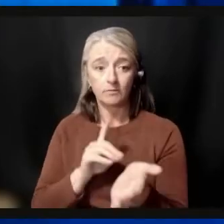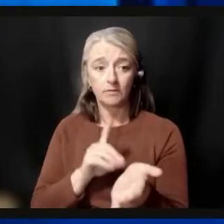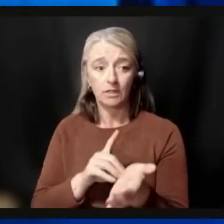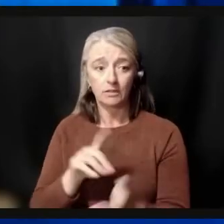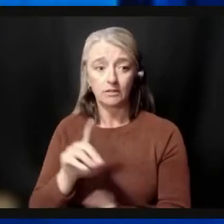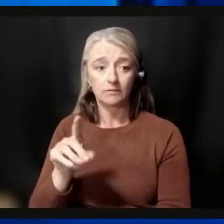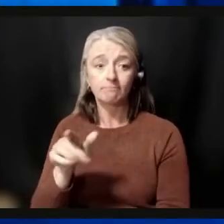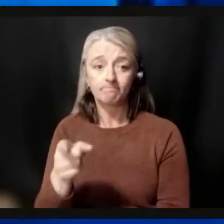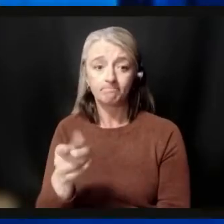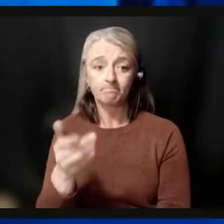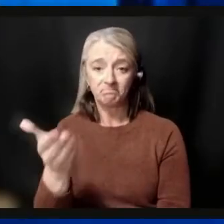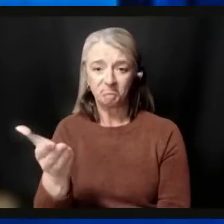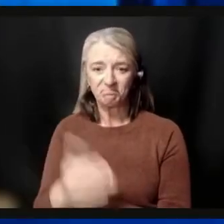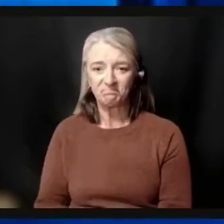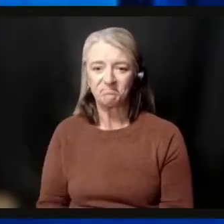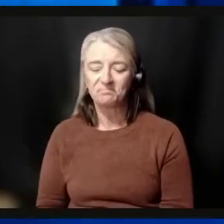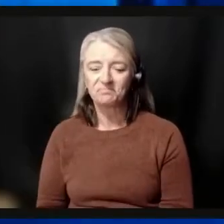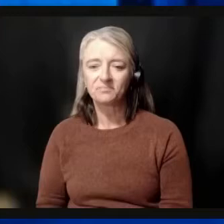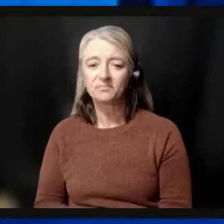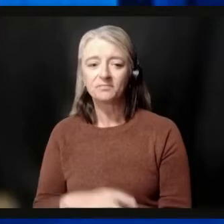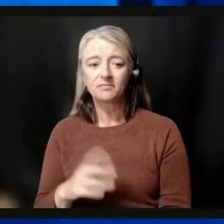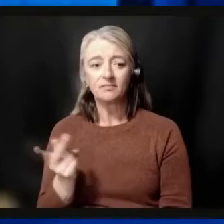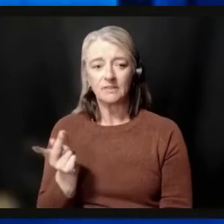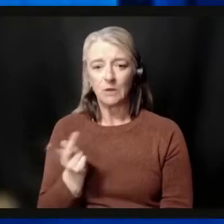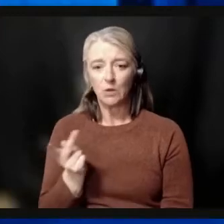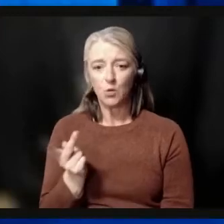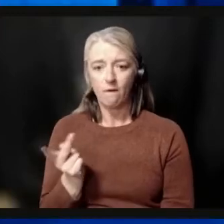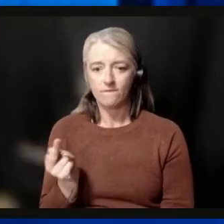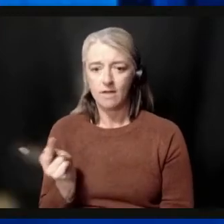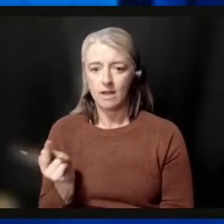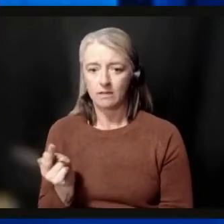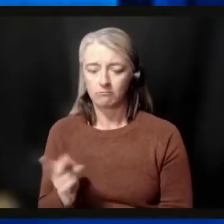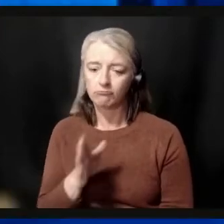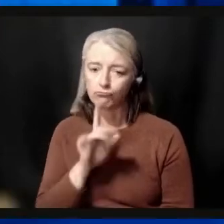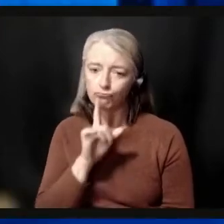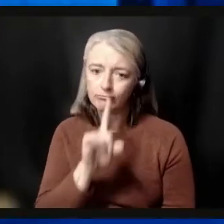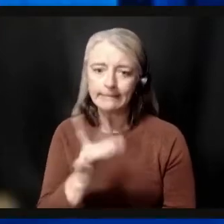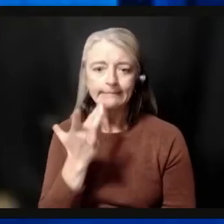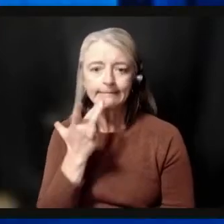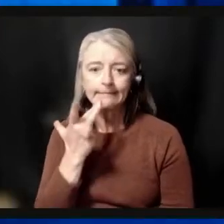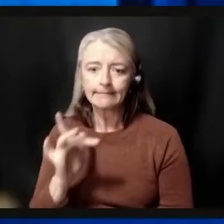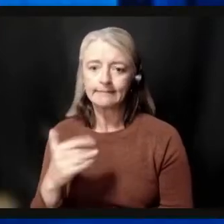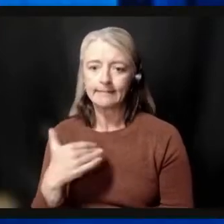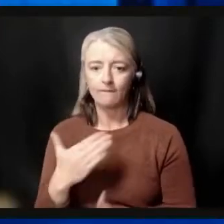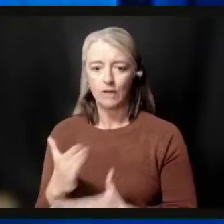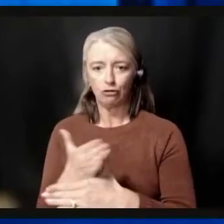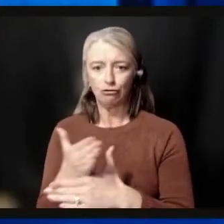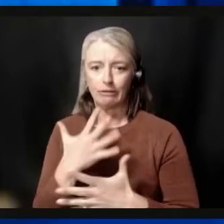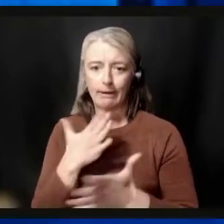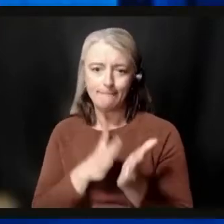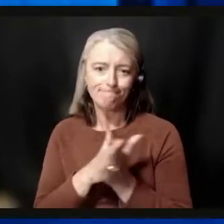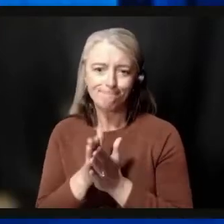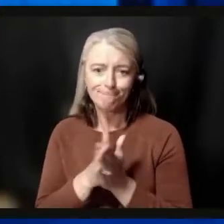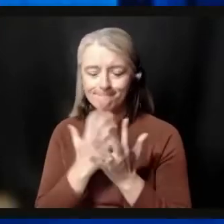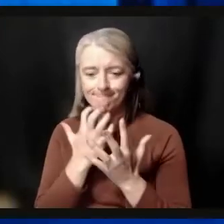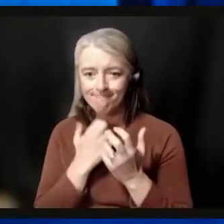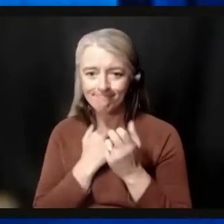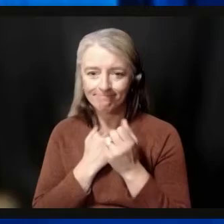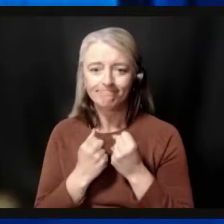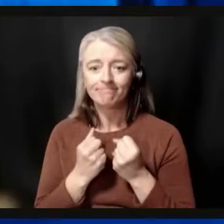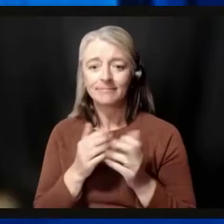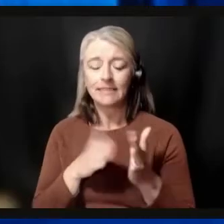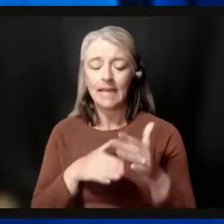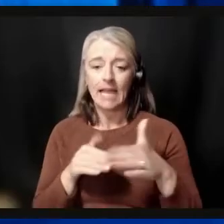So I think that Dr. Nye and I have had the great fortune of having a shared passion of increasing access to point of